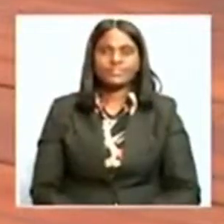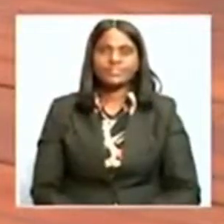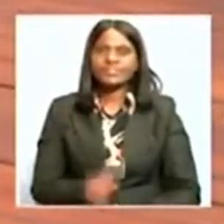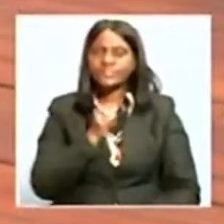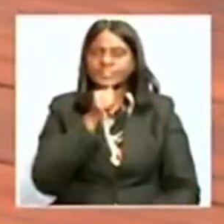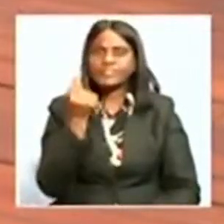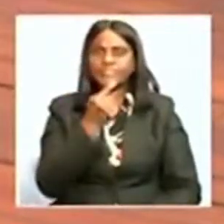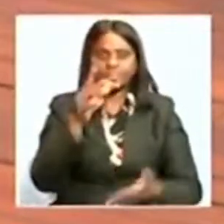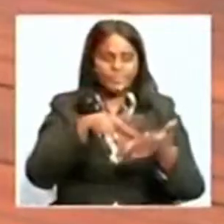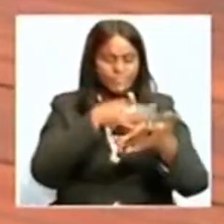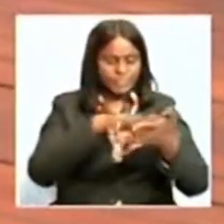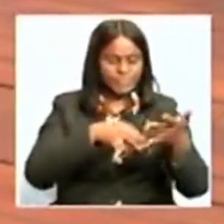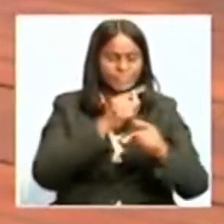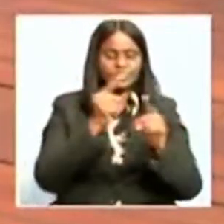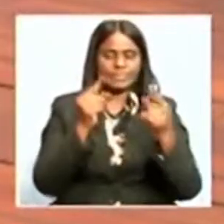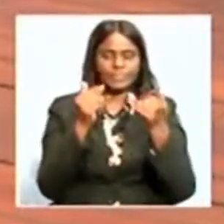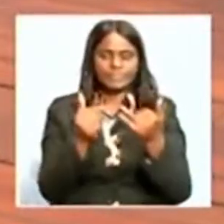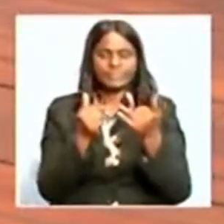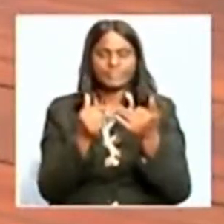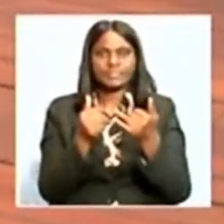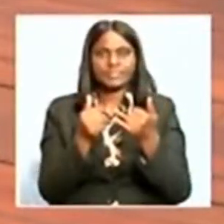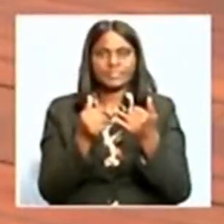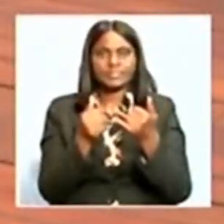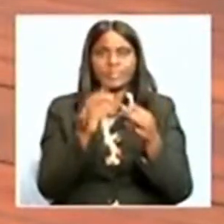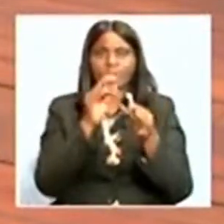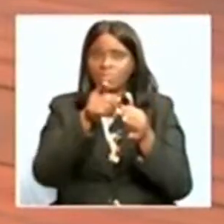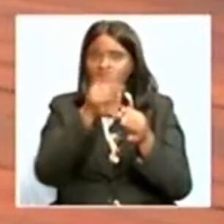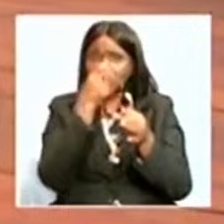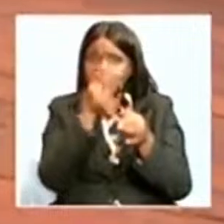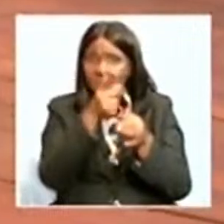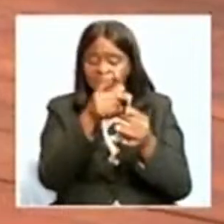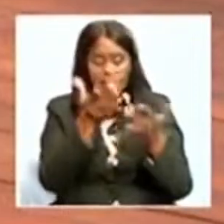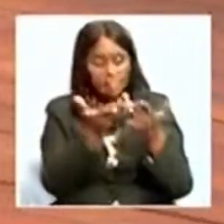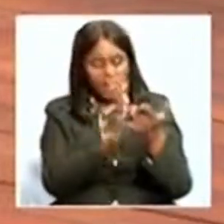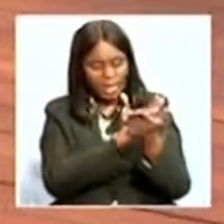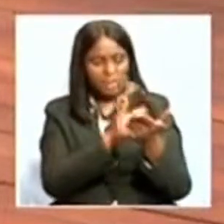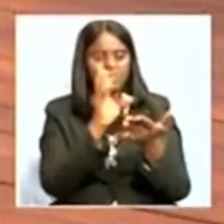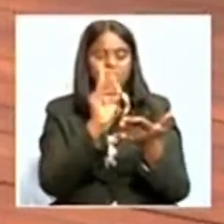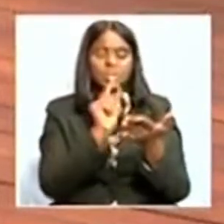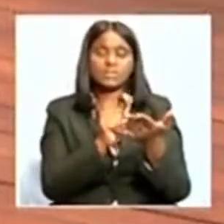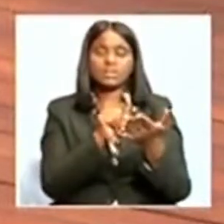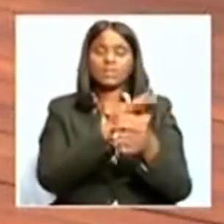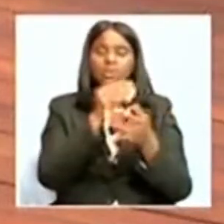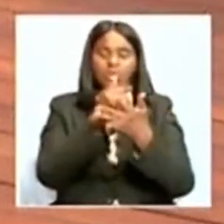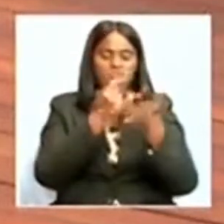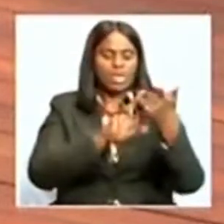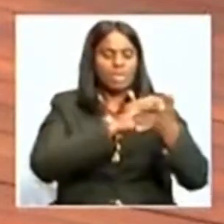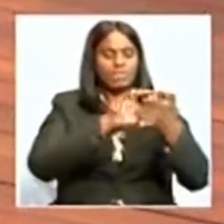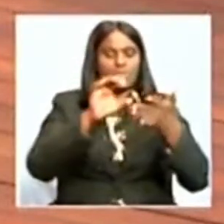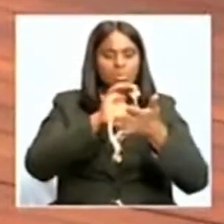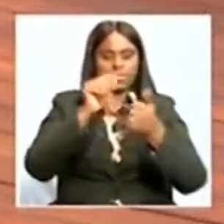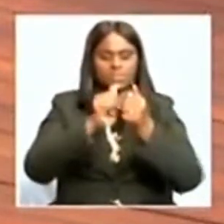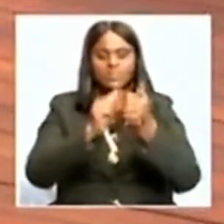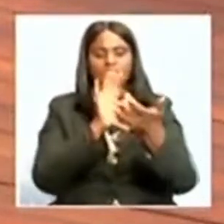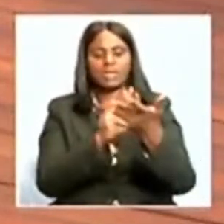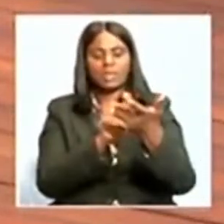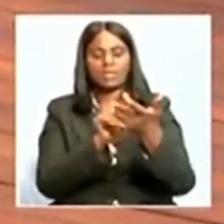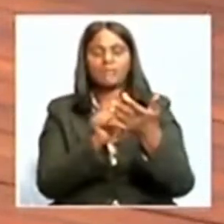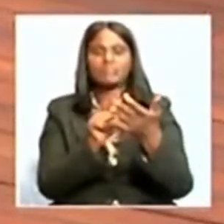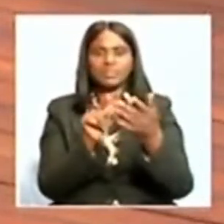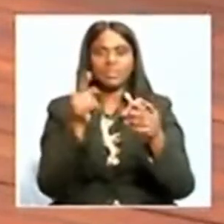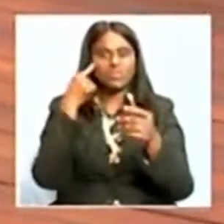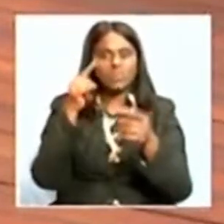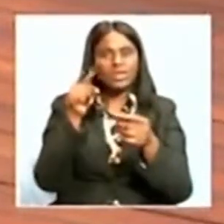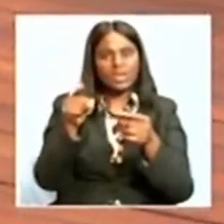the schedules, yeah. If you look at this page 6, these clauses which are there,